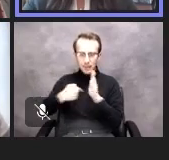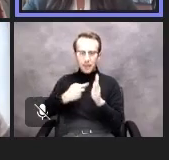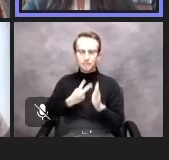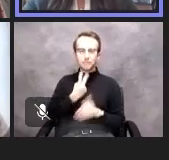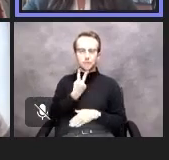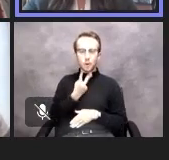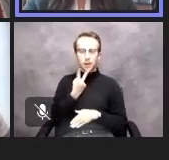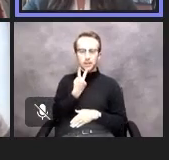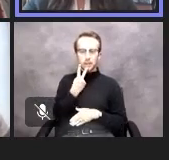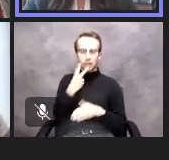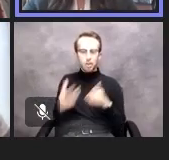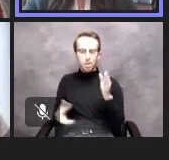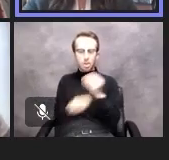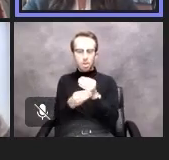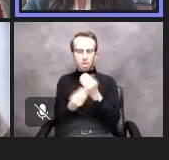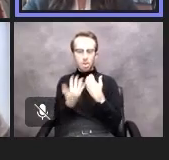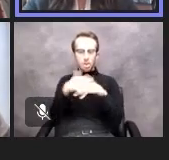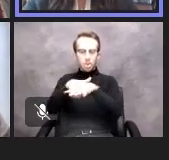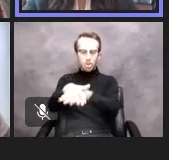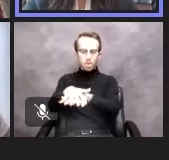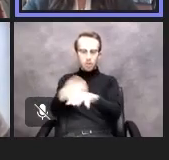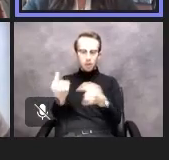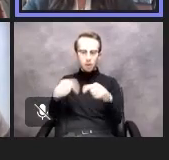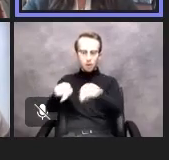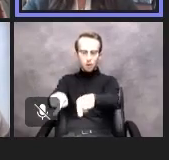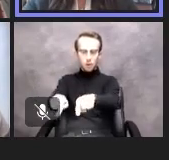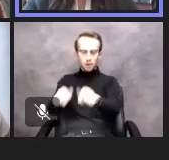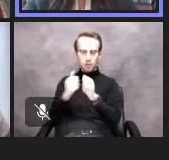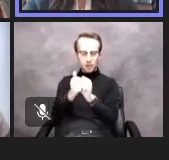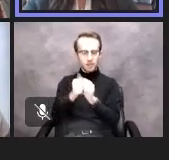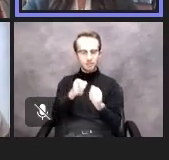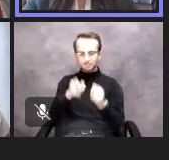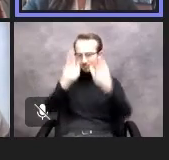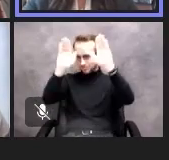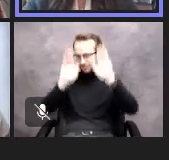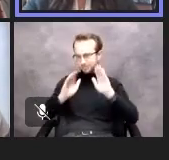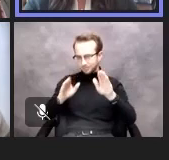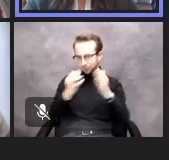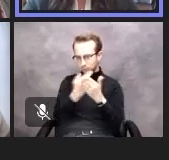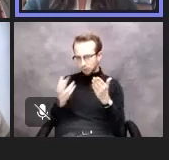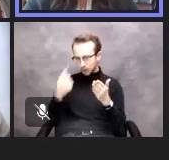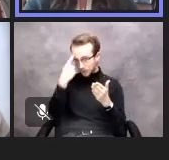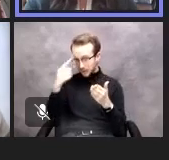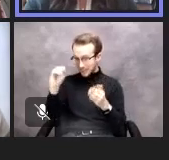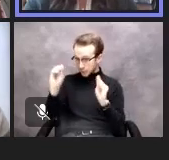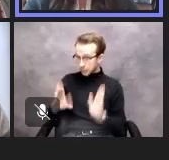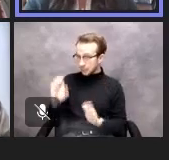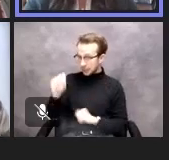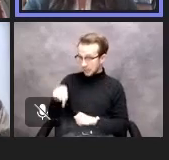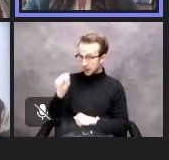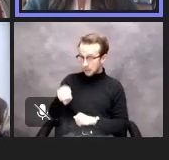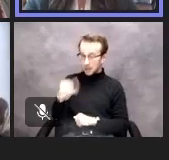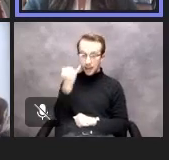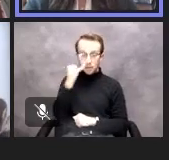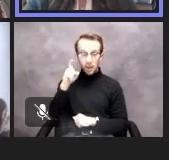PowerPoint. So they are a fantastic resource, not only for teachers, but even if you had to send it to explain what